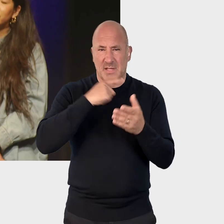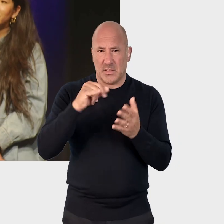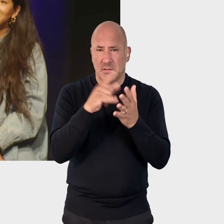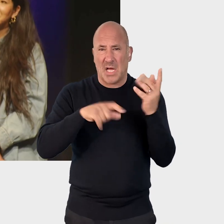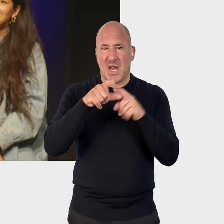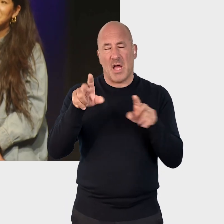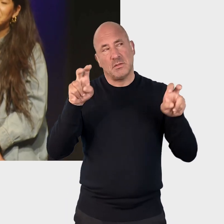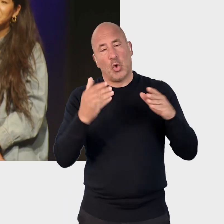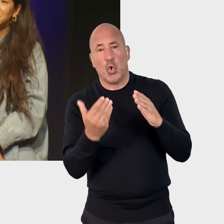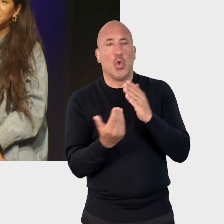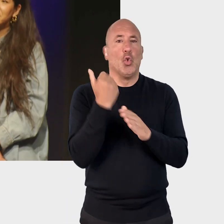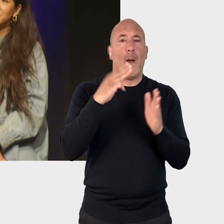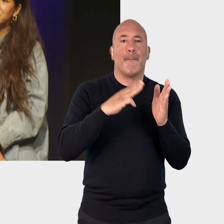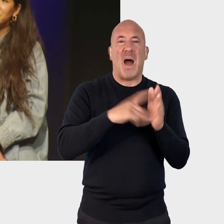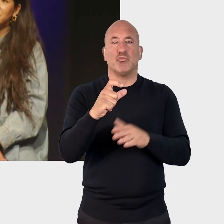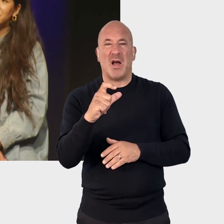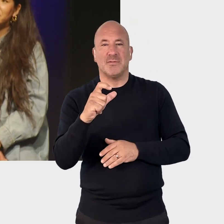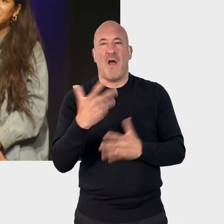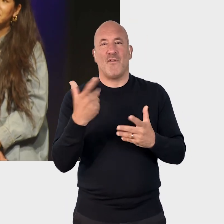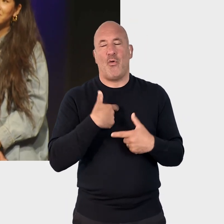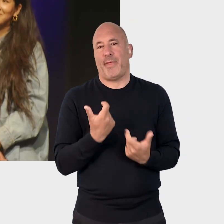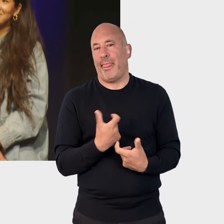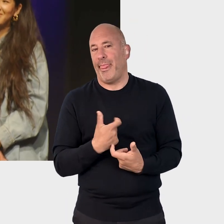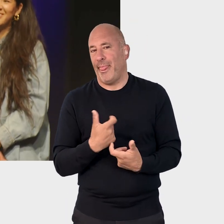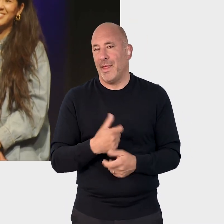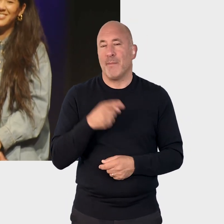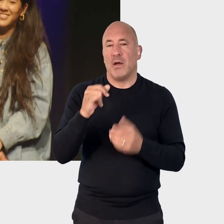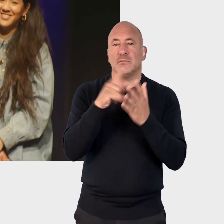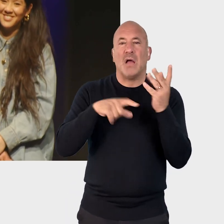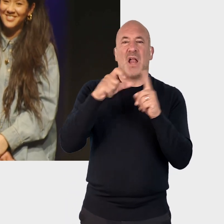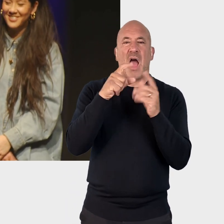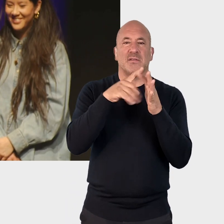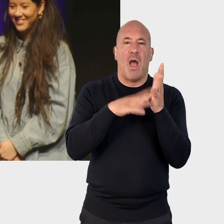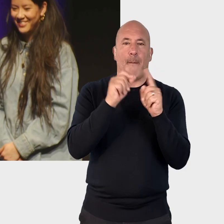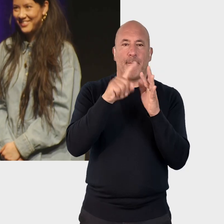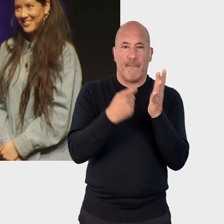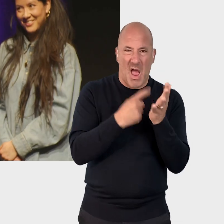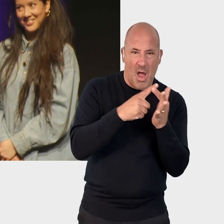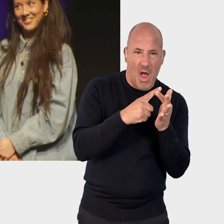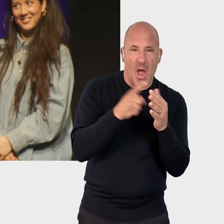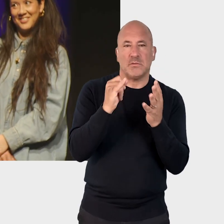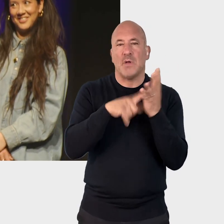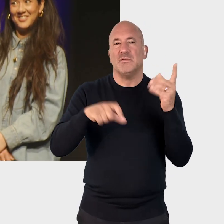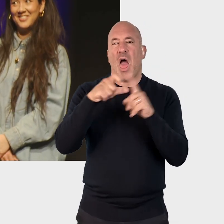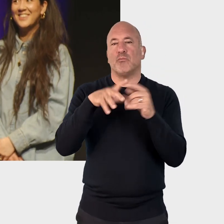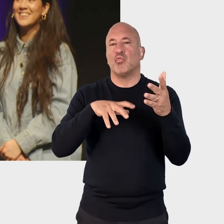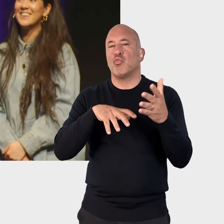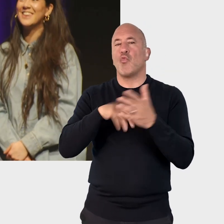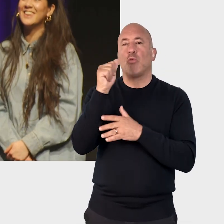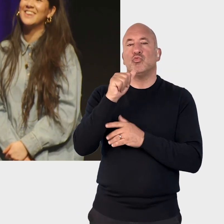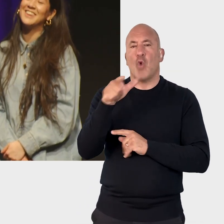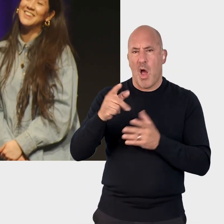NME once said that Sunderland was the new Manchester, which obviously we all had a good laugh about.